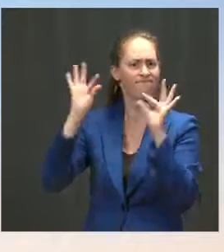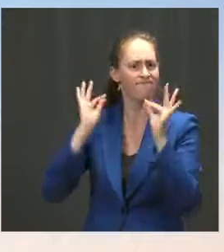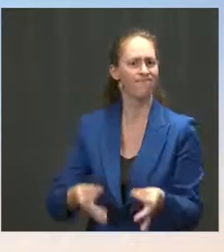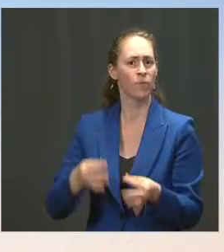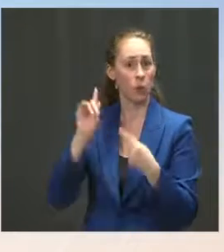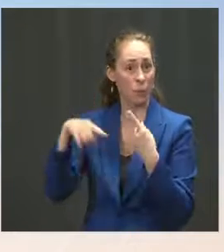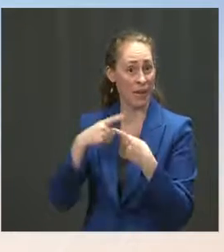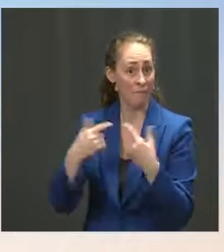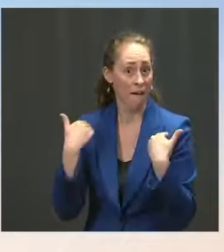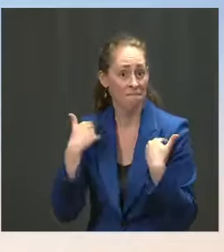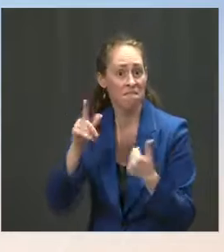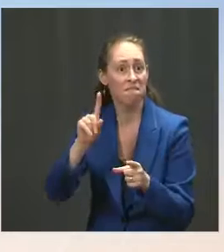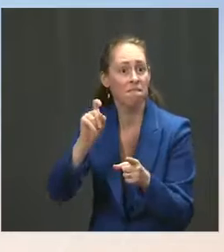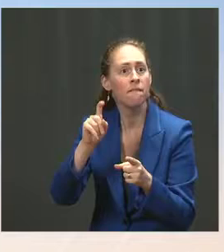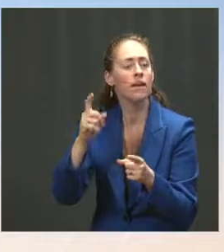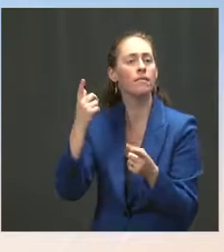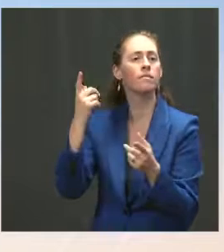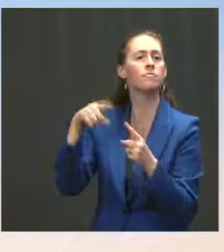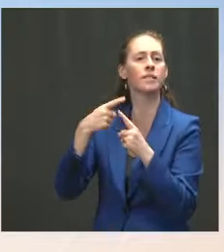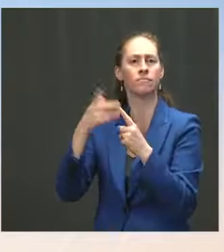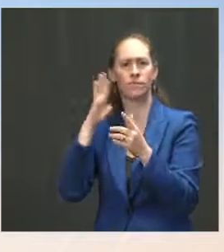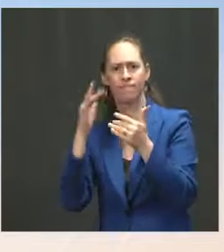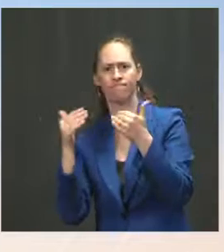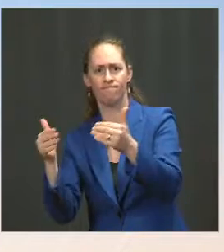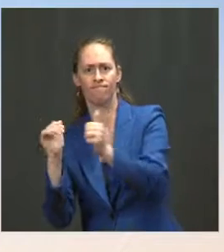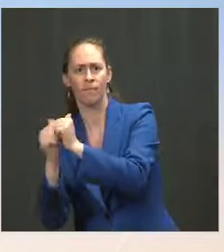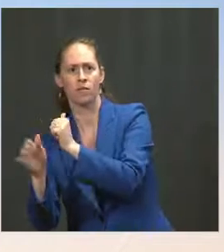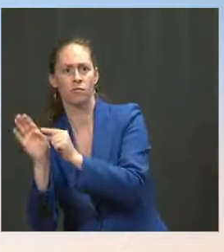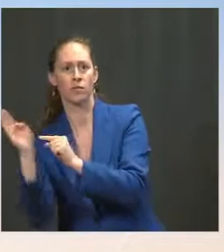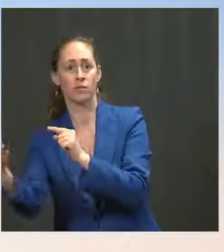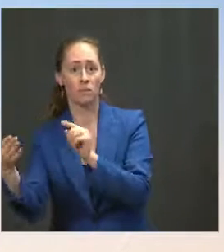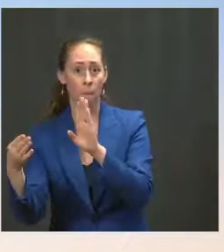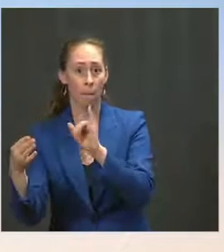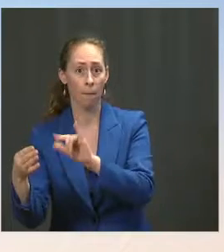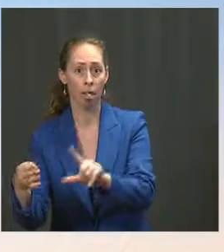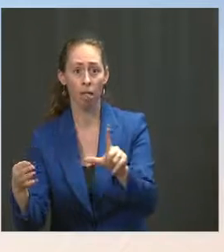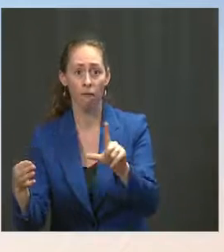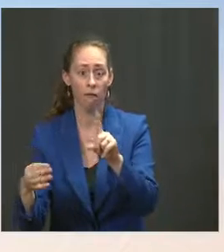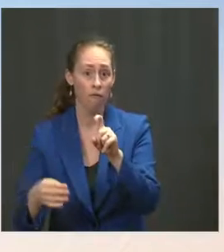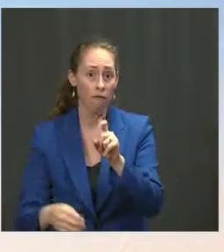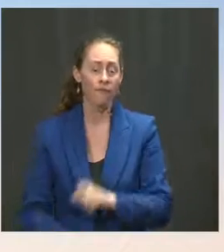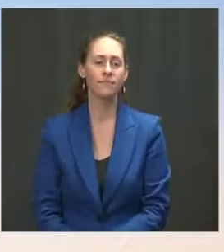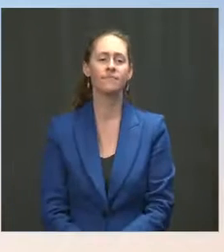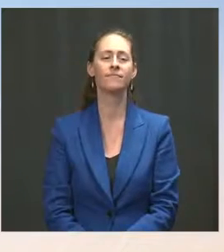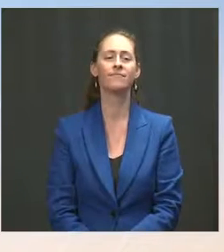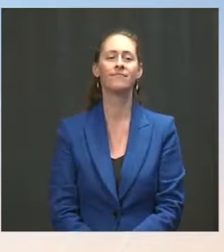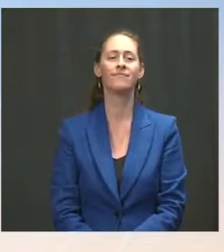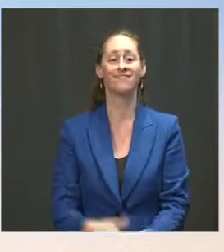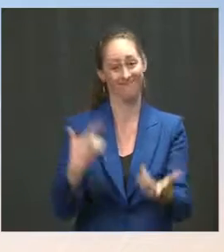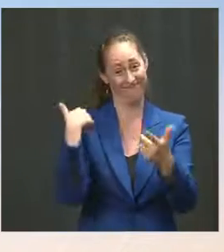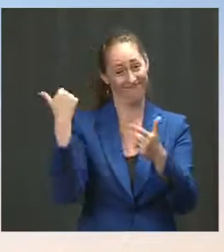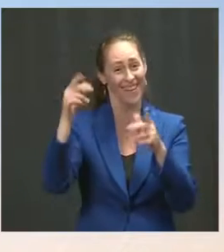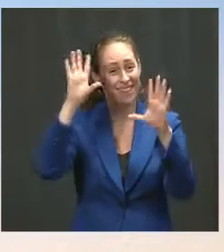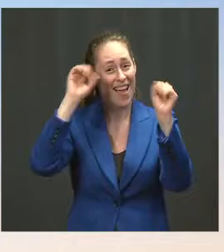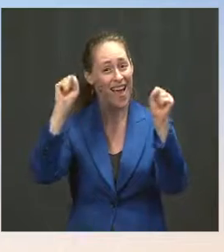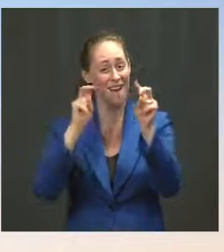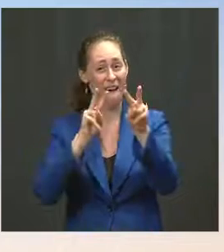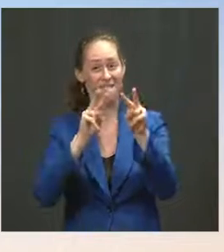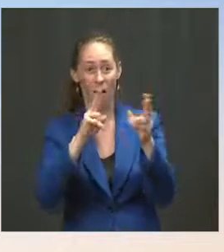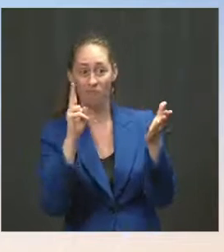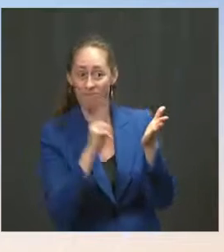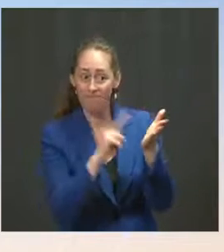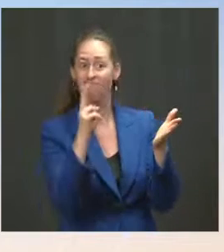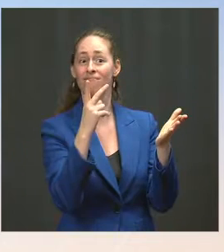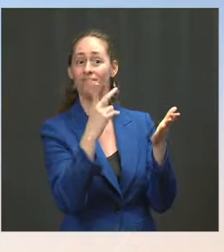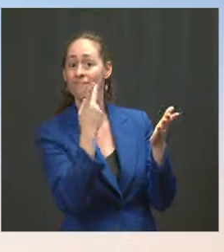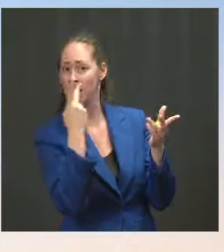passed? As soon as he can sign it into law, he looks forward to signing it into law. But we know, as was announced yesterday, the House is going to be coming back